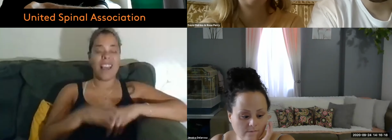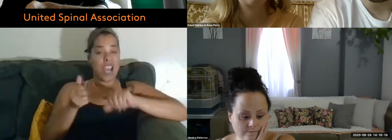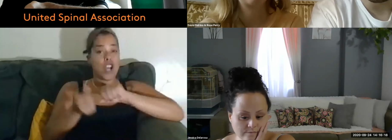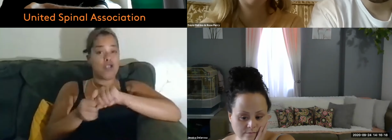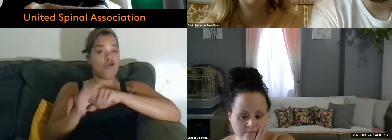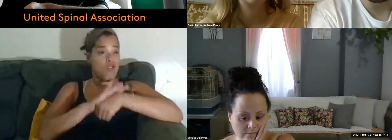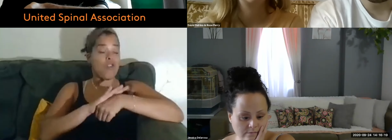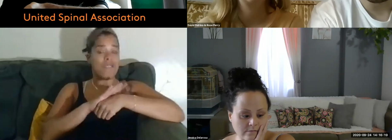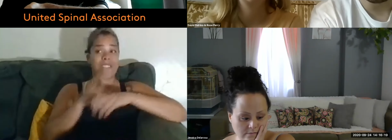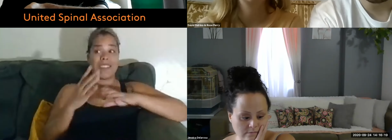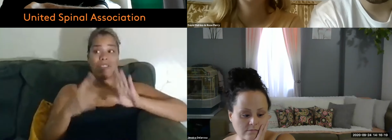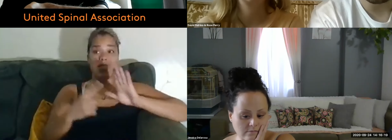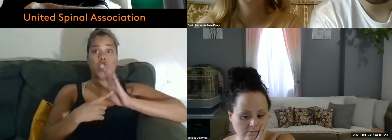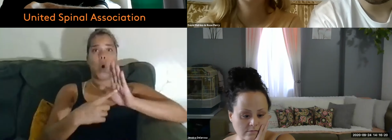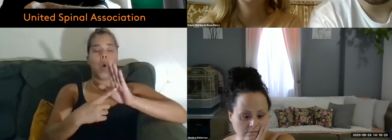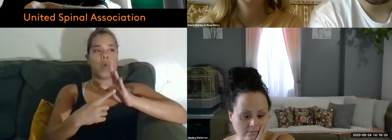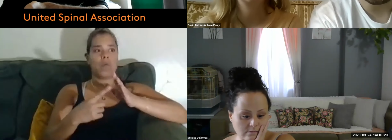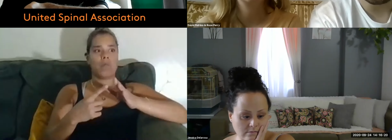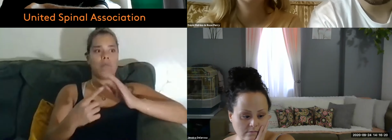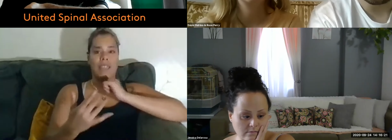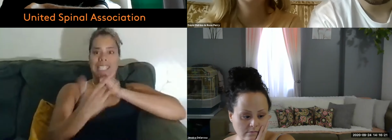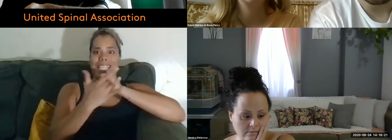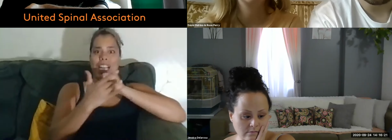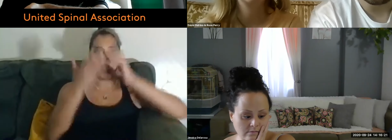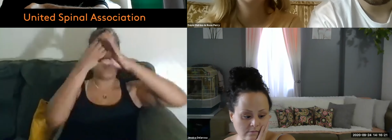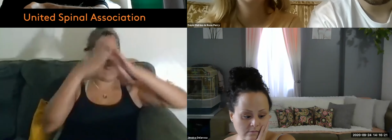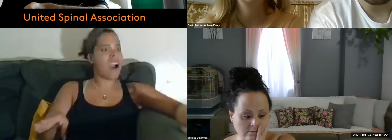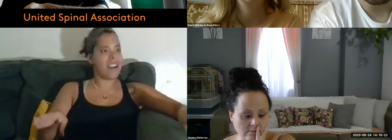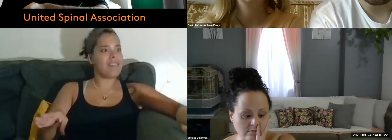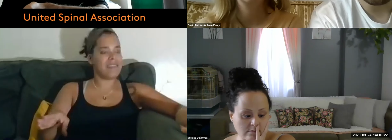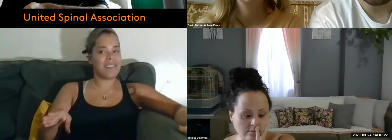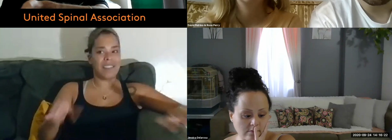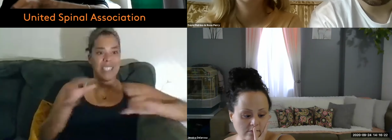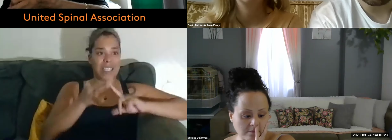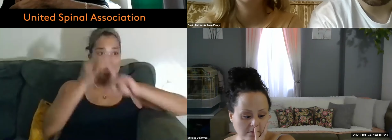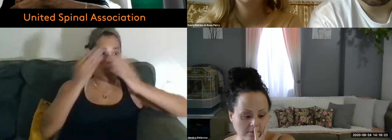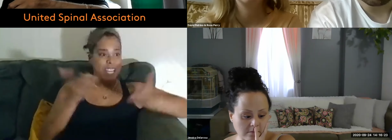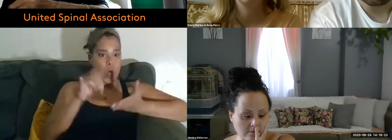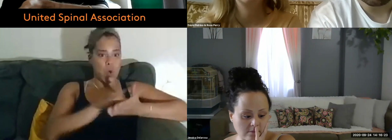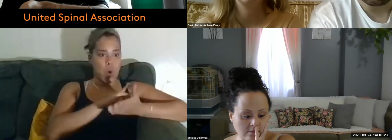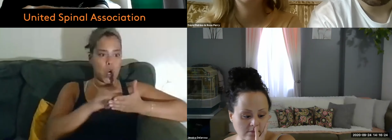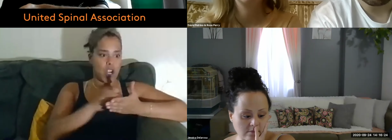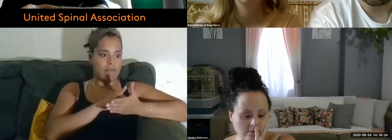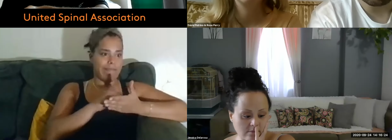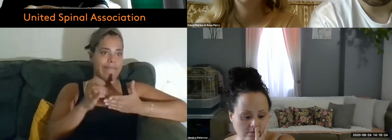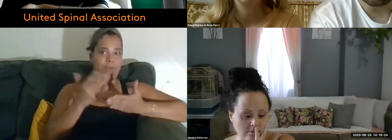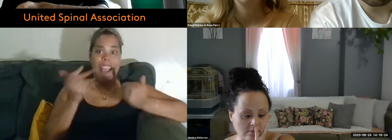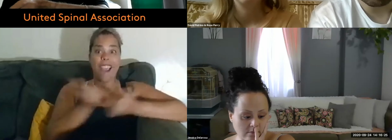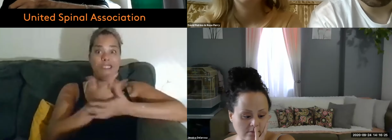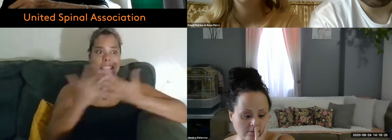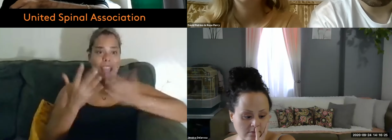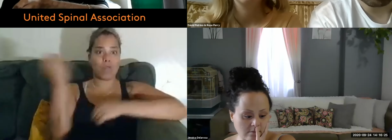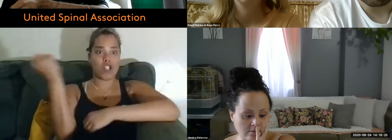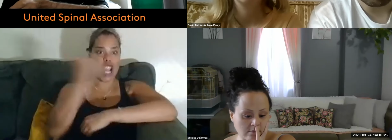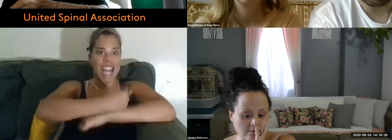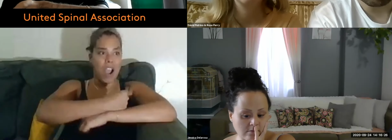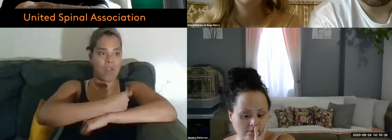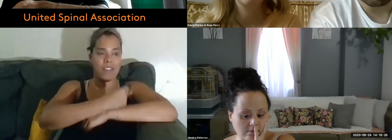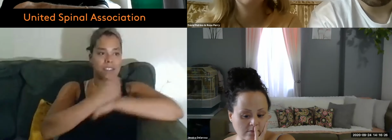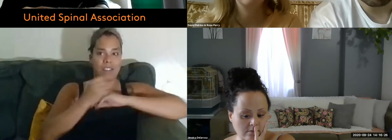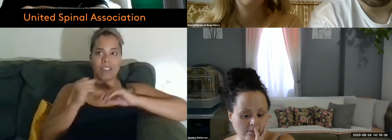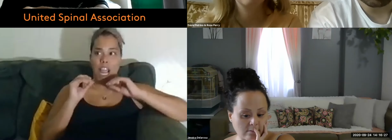digital divide in this society, especially here in New York, where everything was completely shut down and no one was